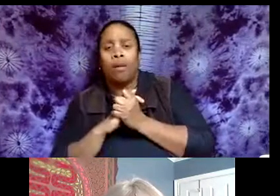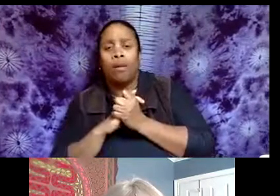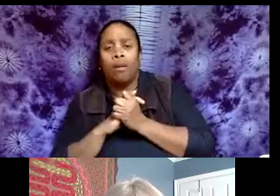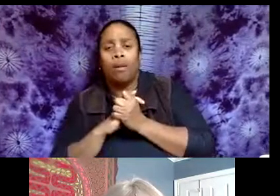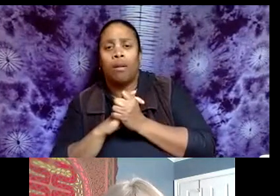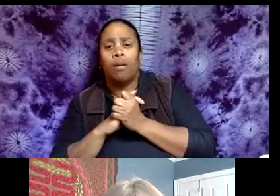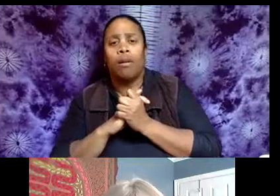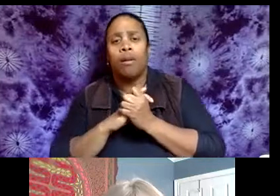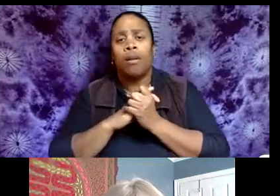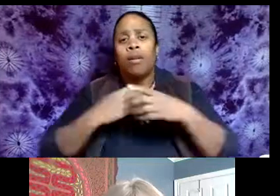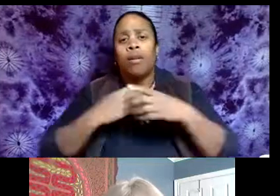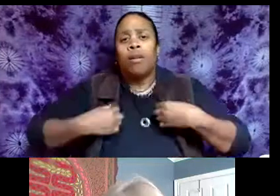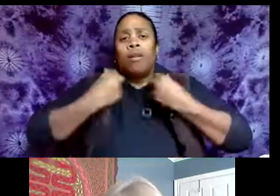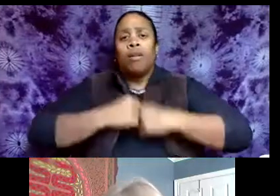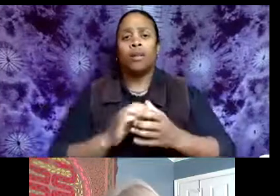Well,